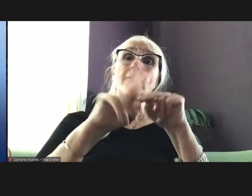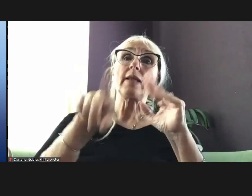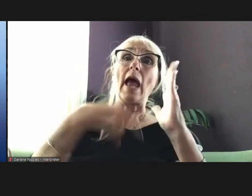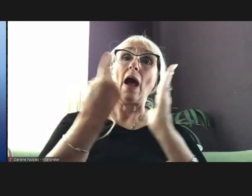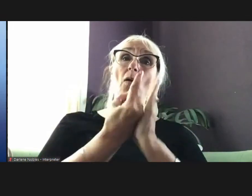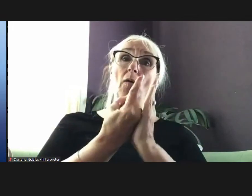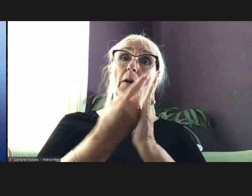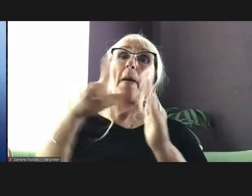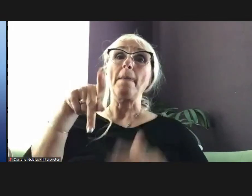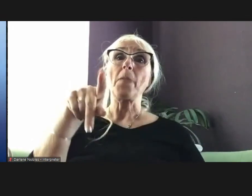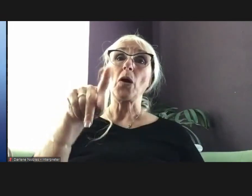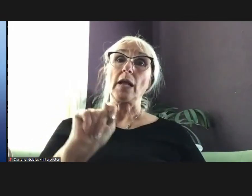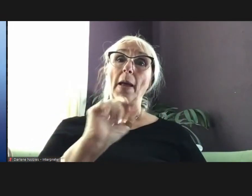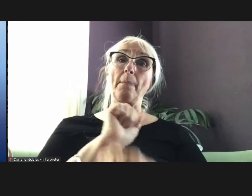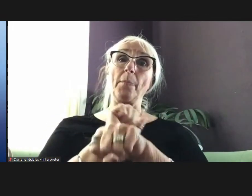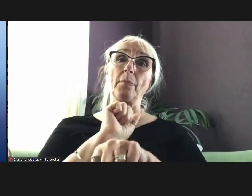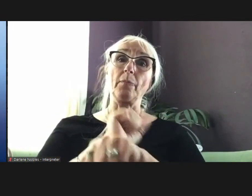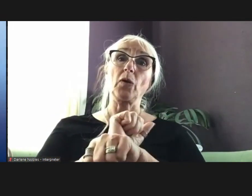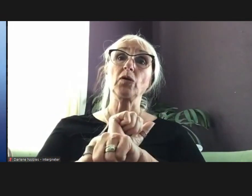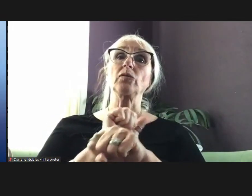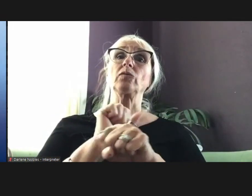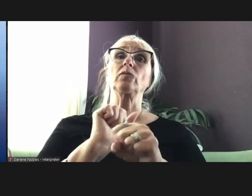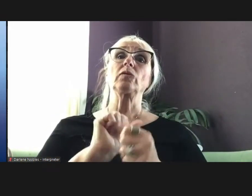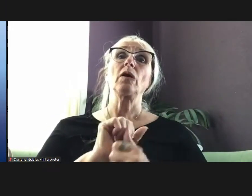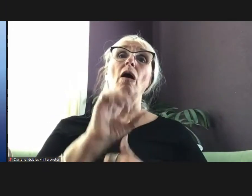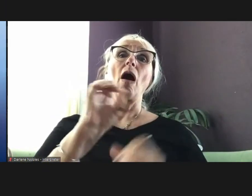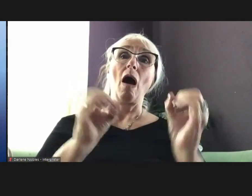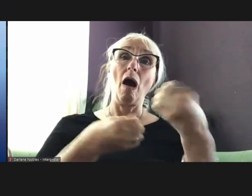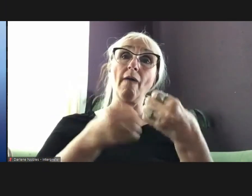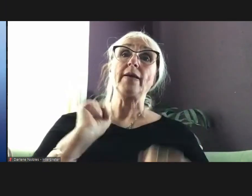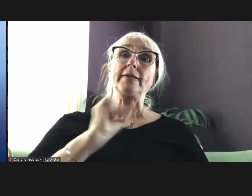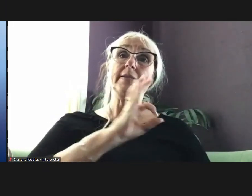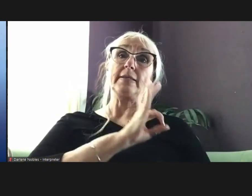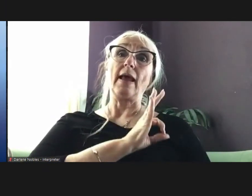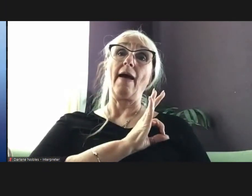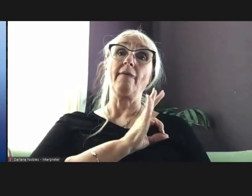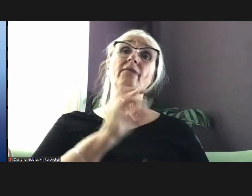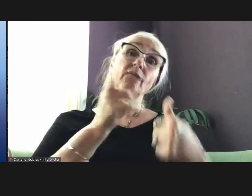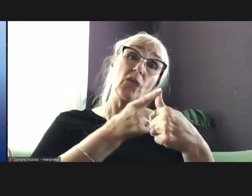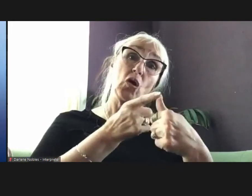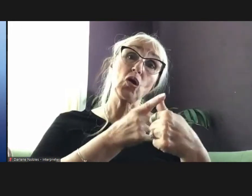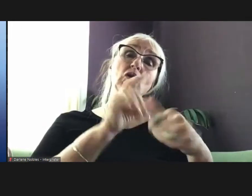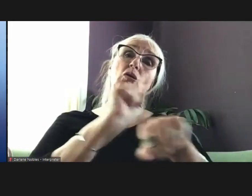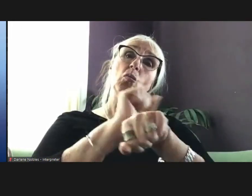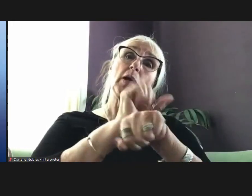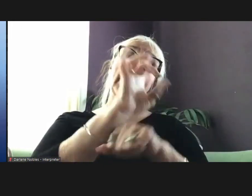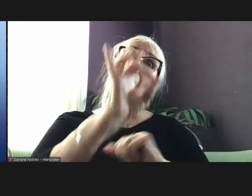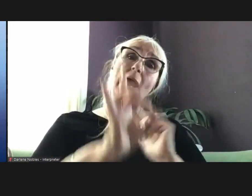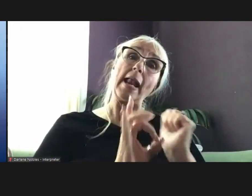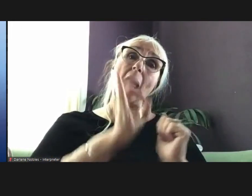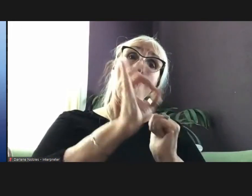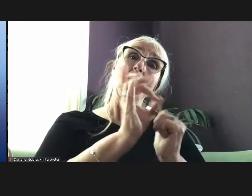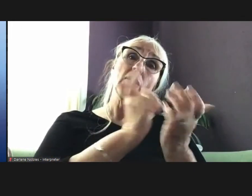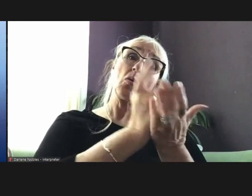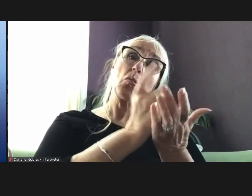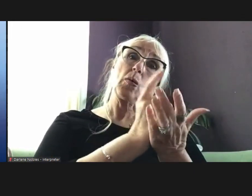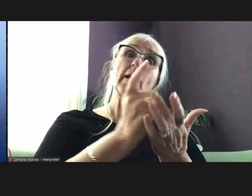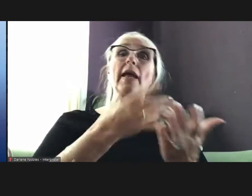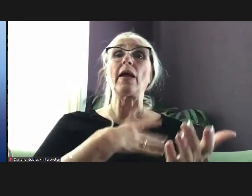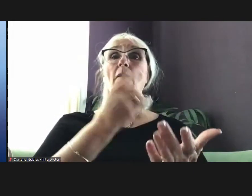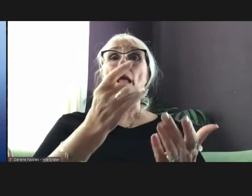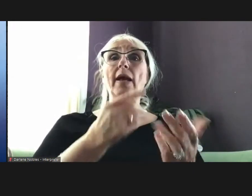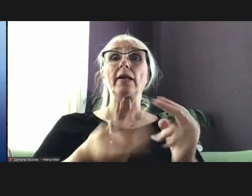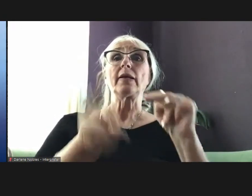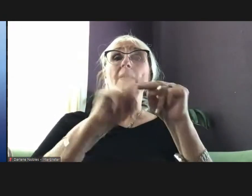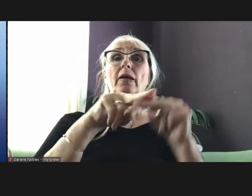part-time person is working. She is office staff, and I believe originally she's just been working 8 hours a week, and he would like to move that up to